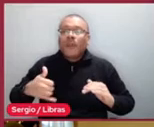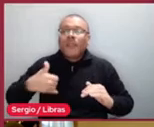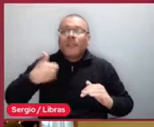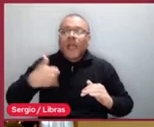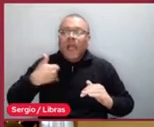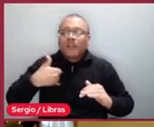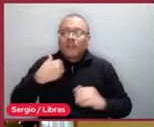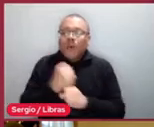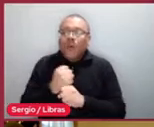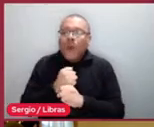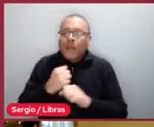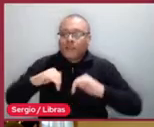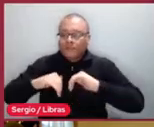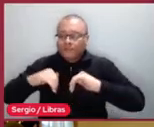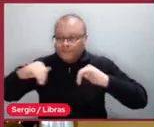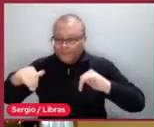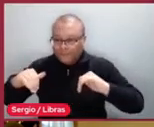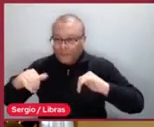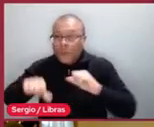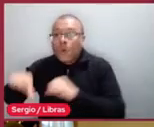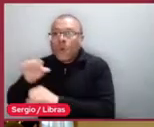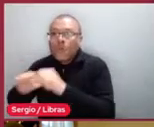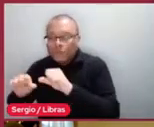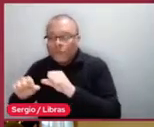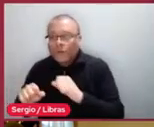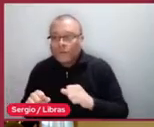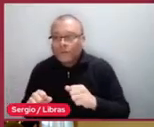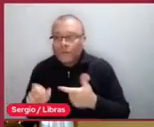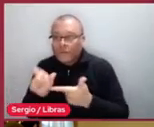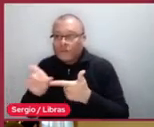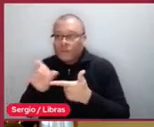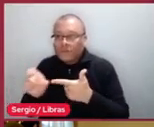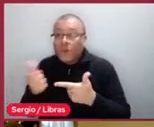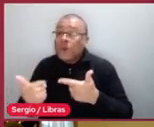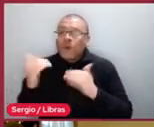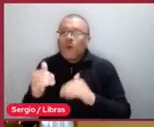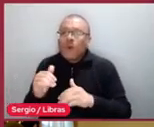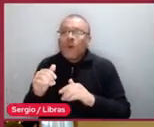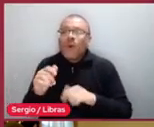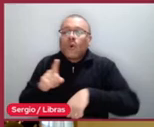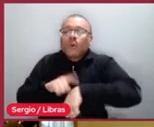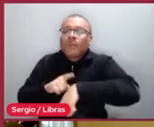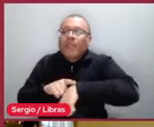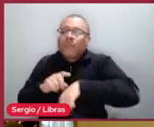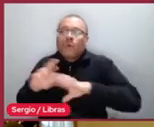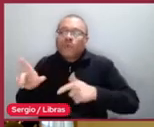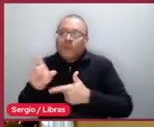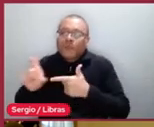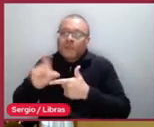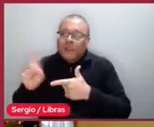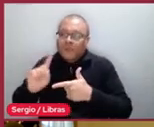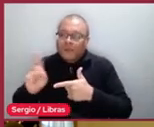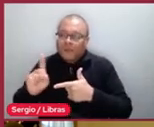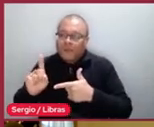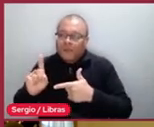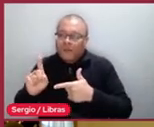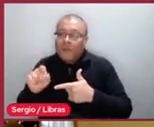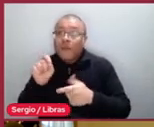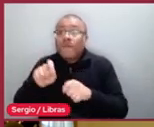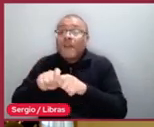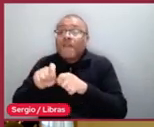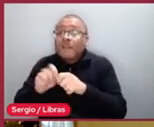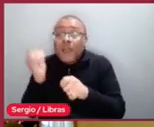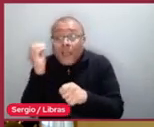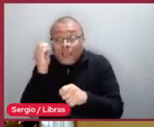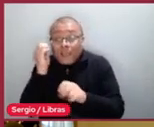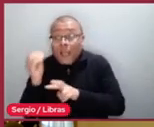you will come as a string, the time will come as a string. And what try schema will do is try